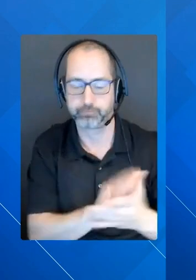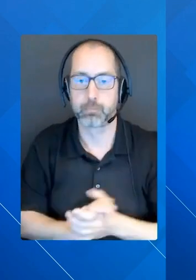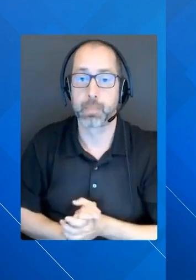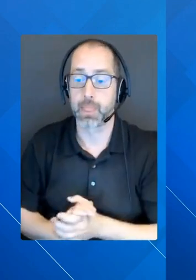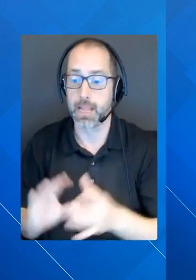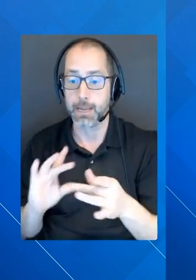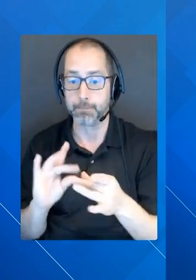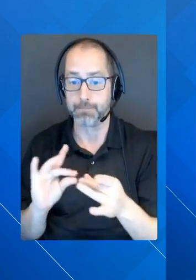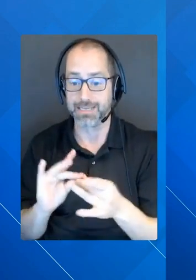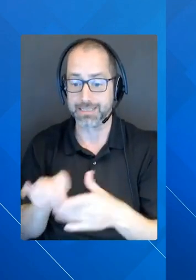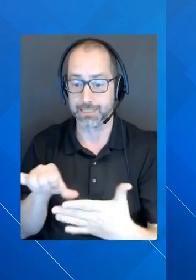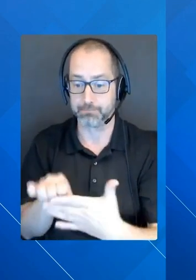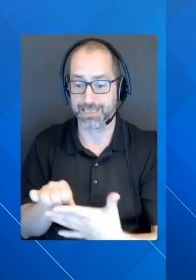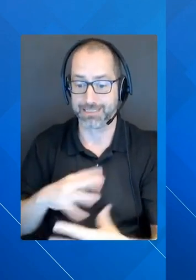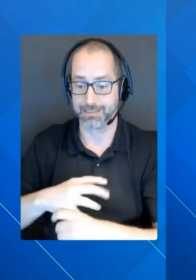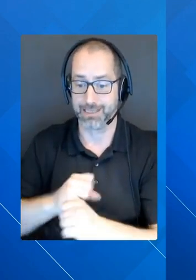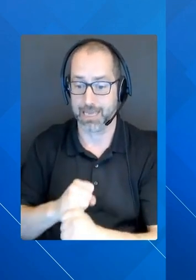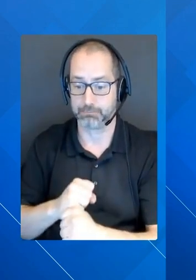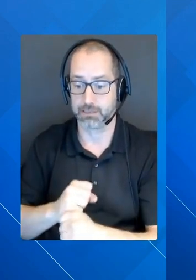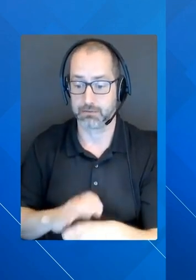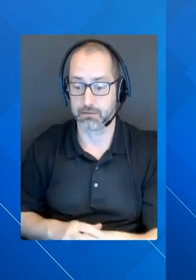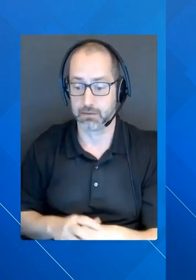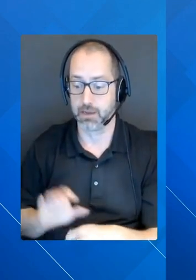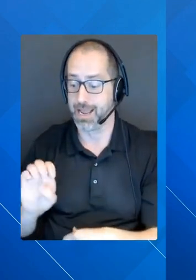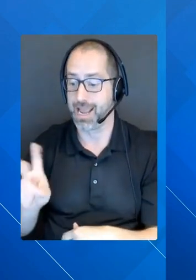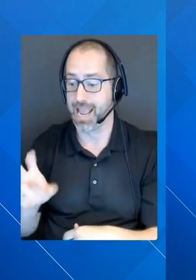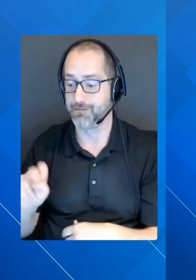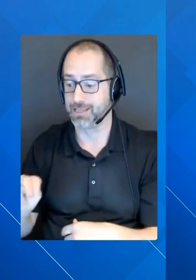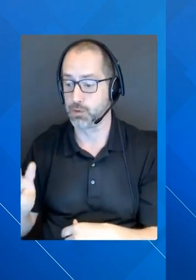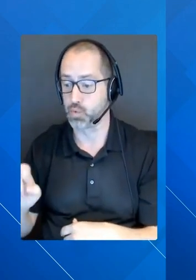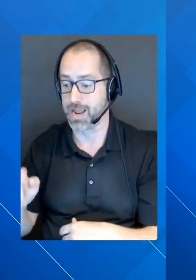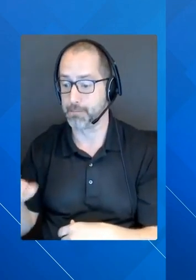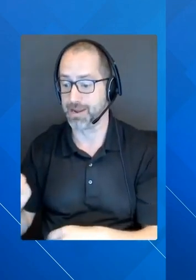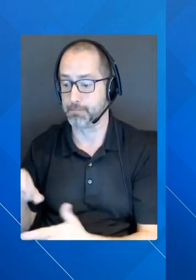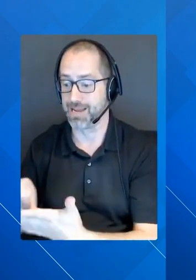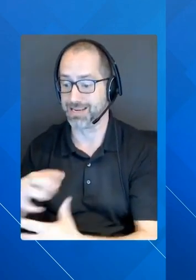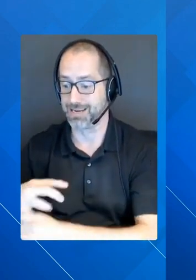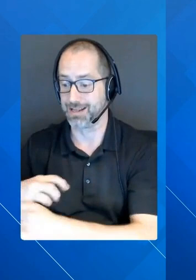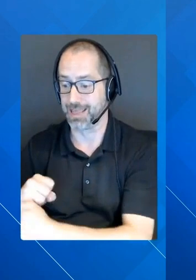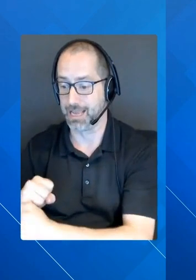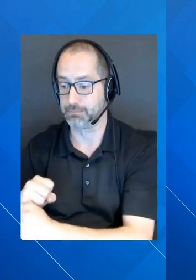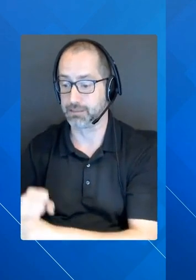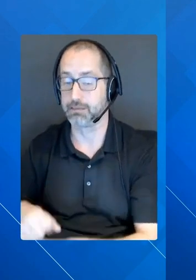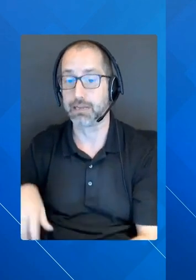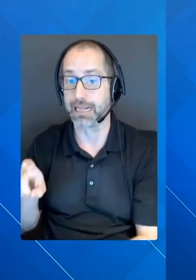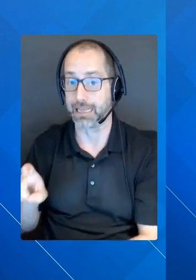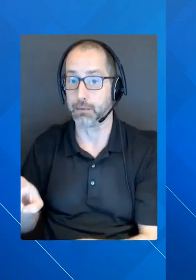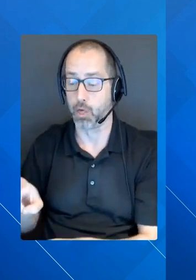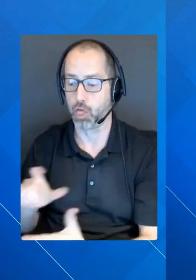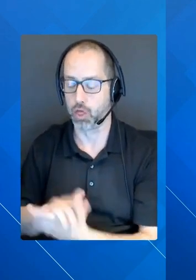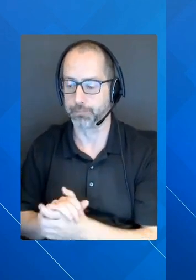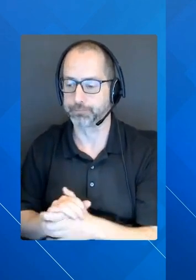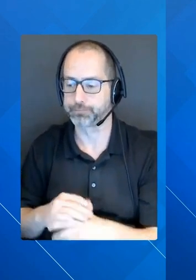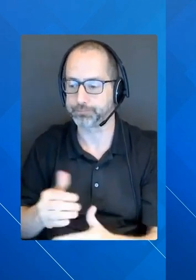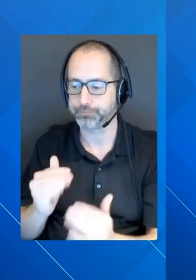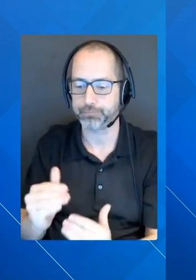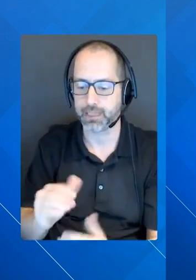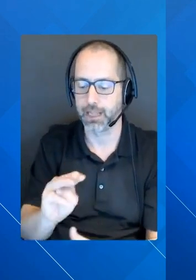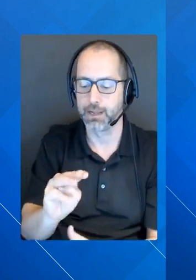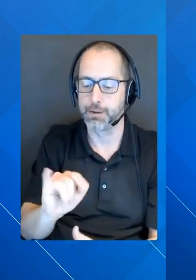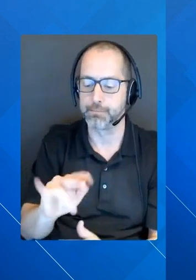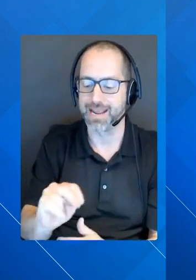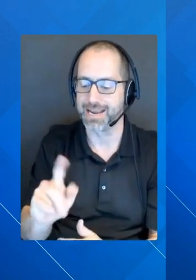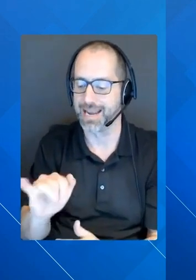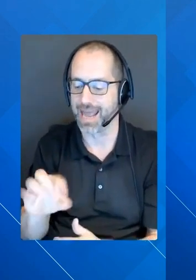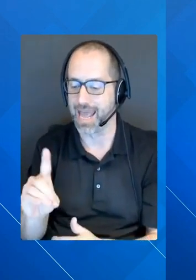Messages button collapsed. Evelyn Whiteman button collapsed. Clickable. Main landmark heading level